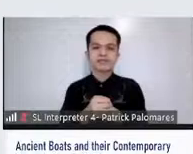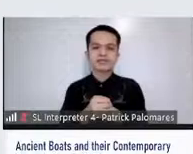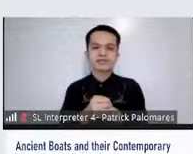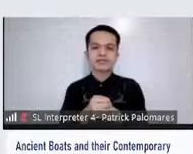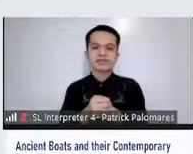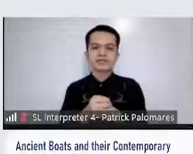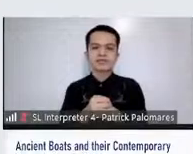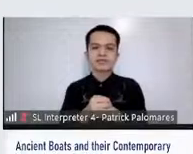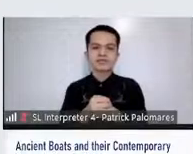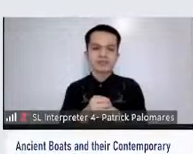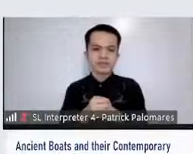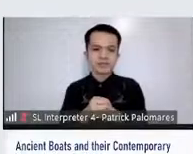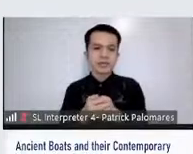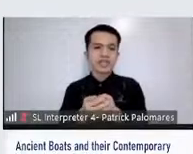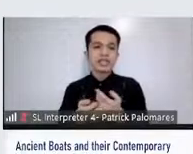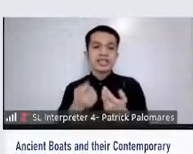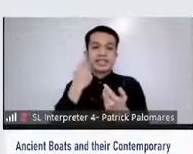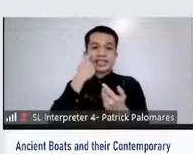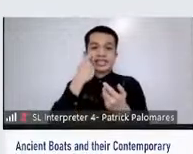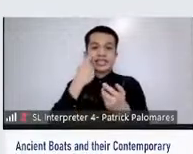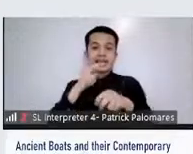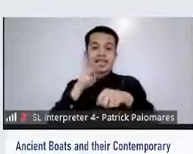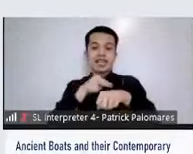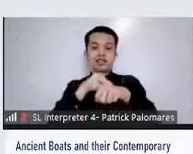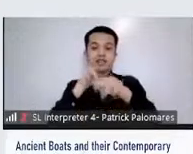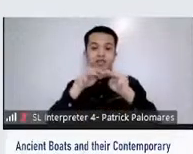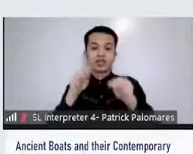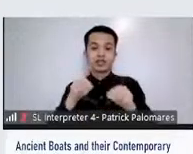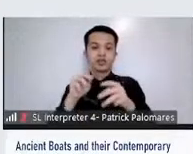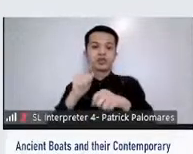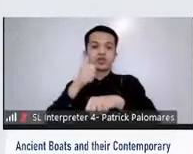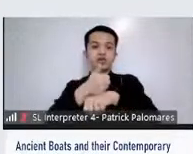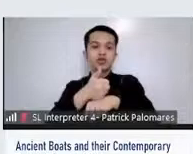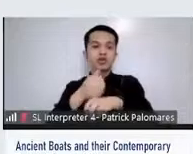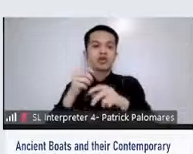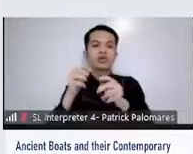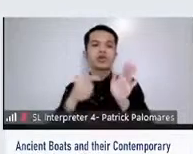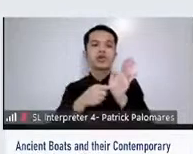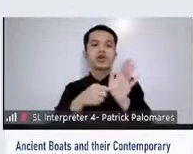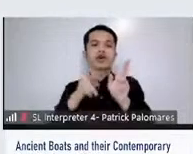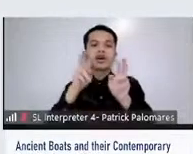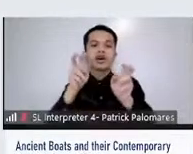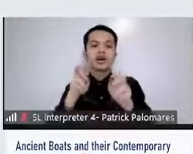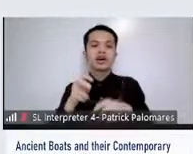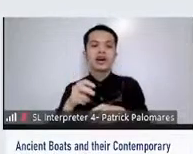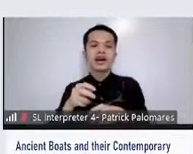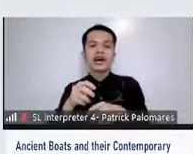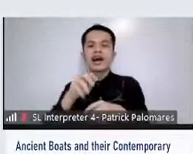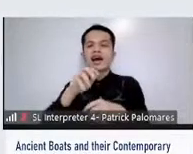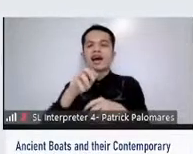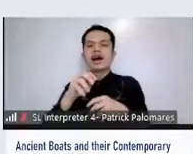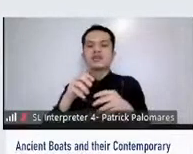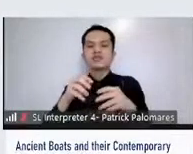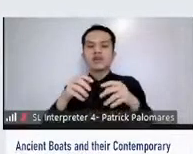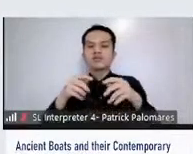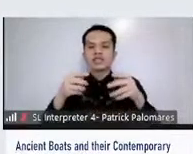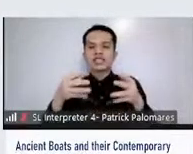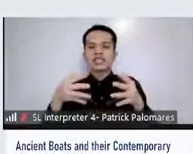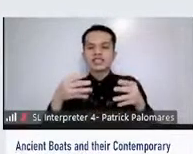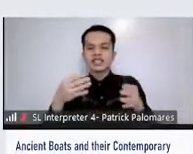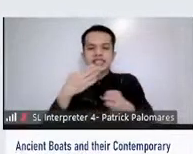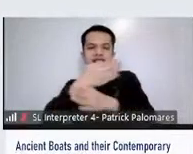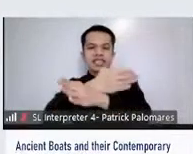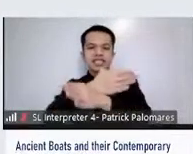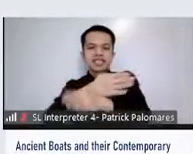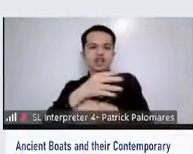Recently, the National Museum of the Philippines launched the exhibit entitled Intersecting Currents, the Sama Dilaw and the